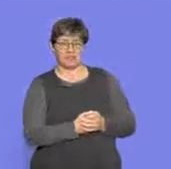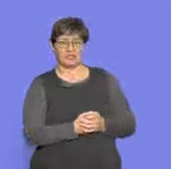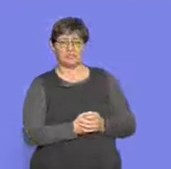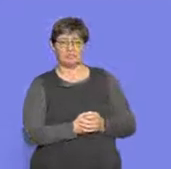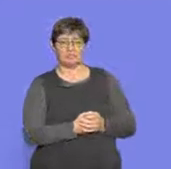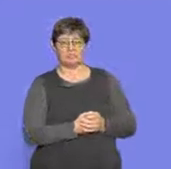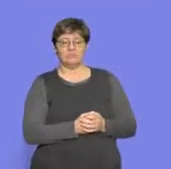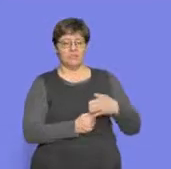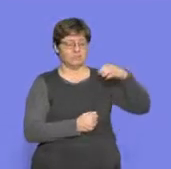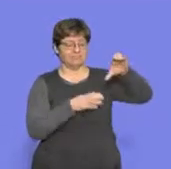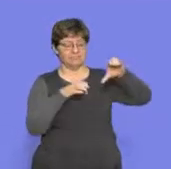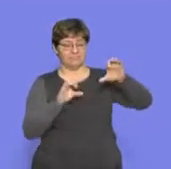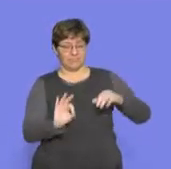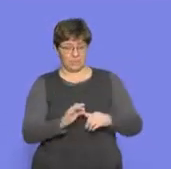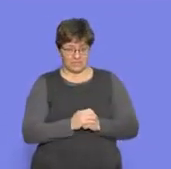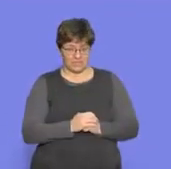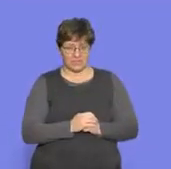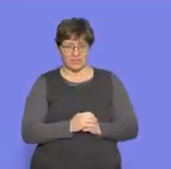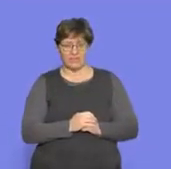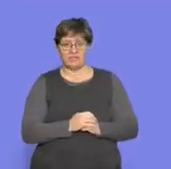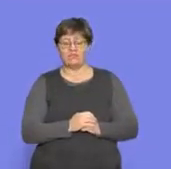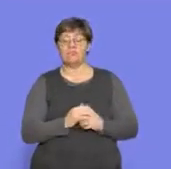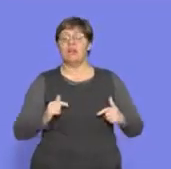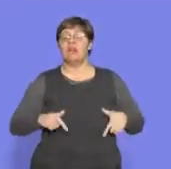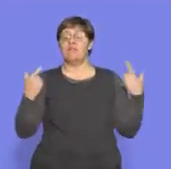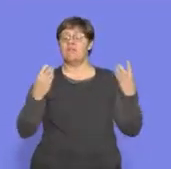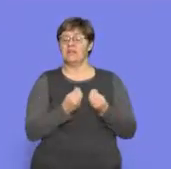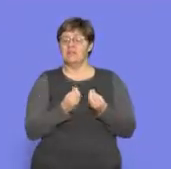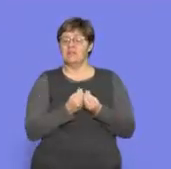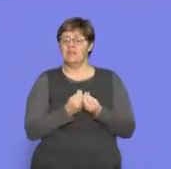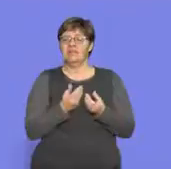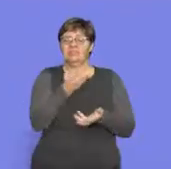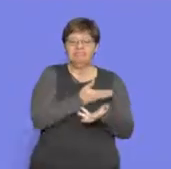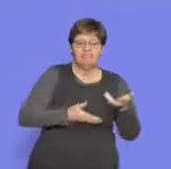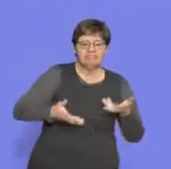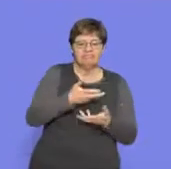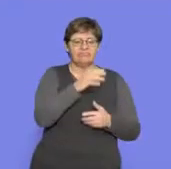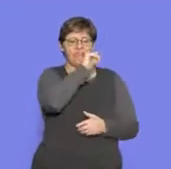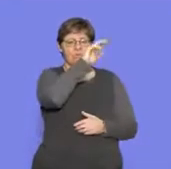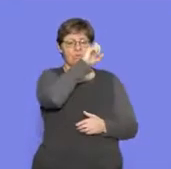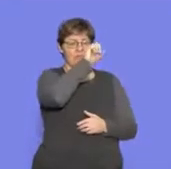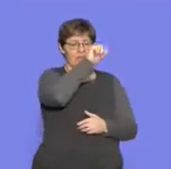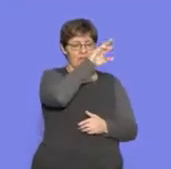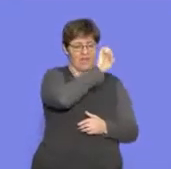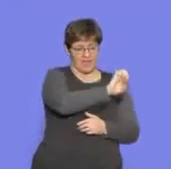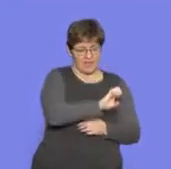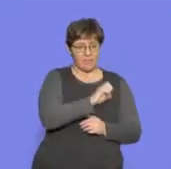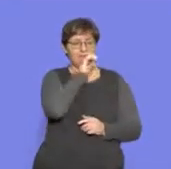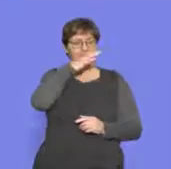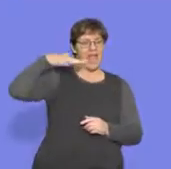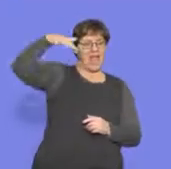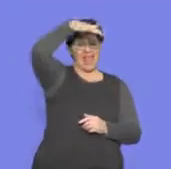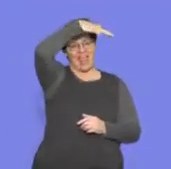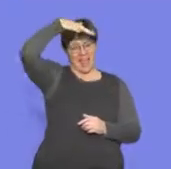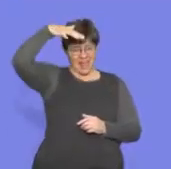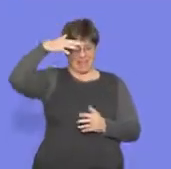the illustrations of the three parts. So in terms of the living components, they interact with the atmosphere, which is